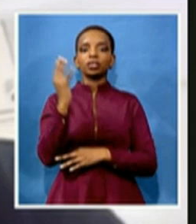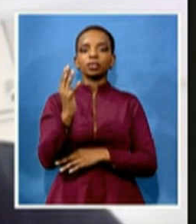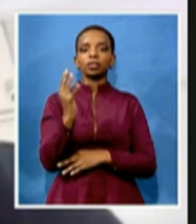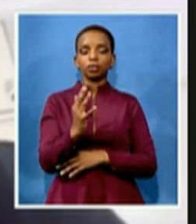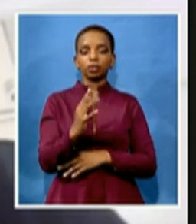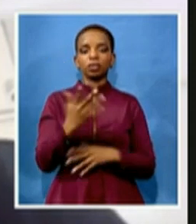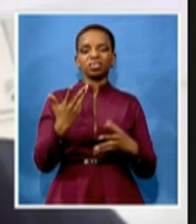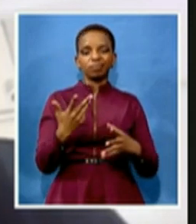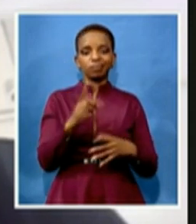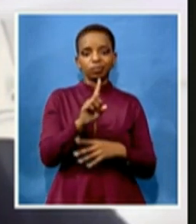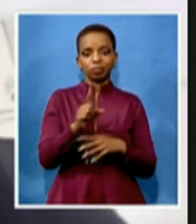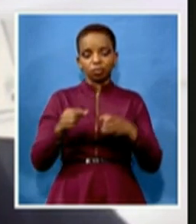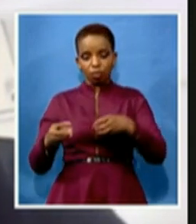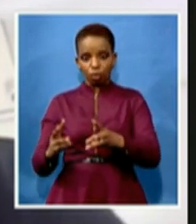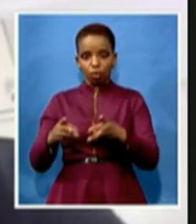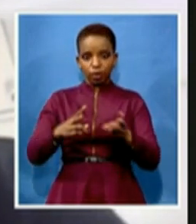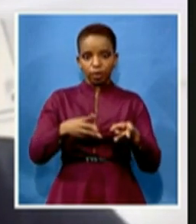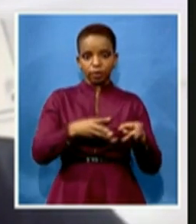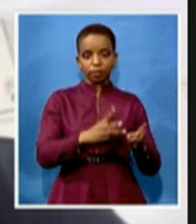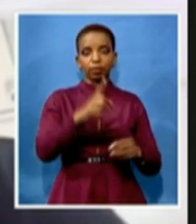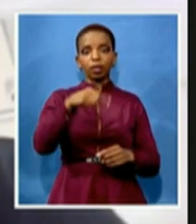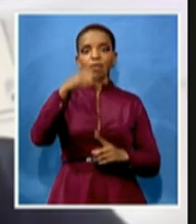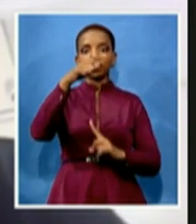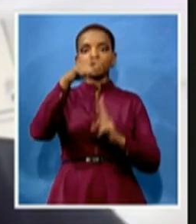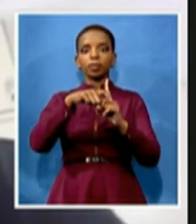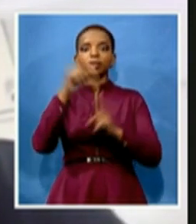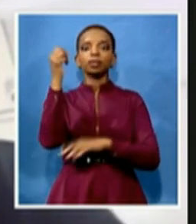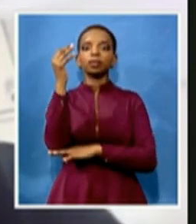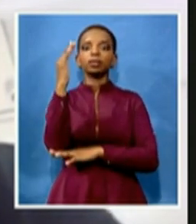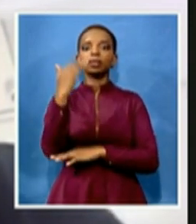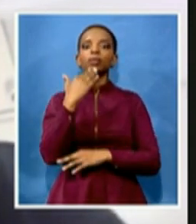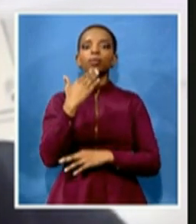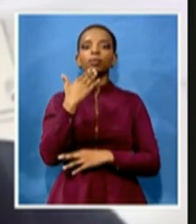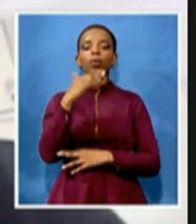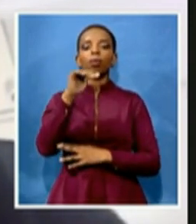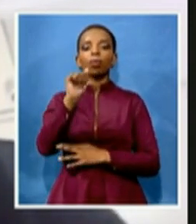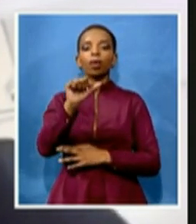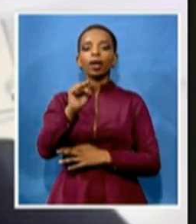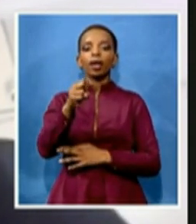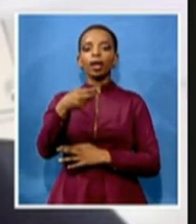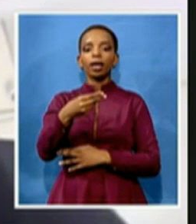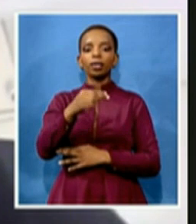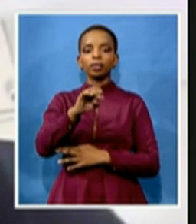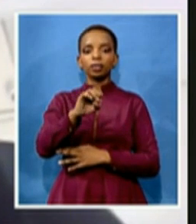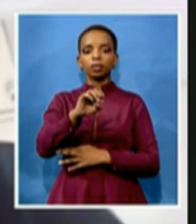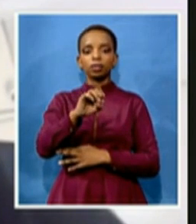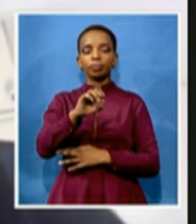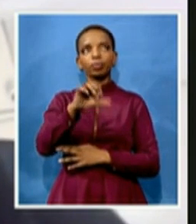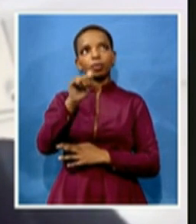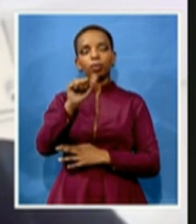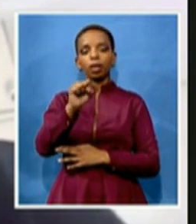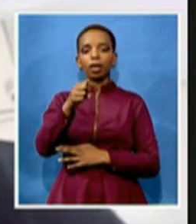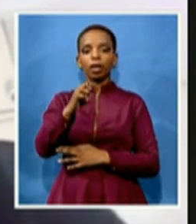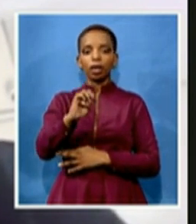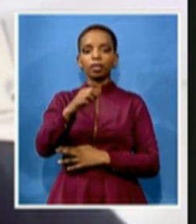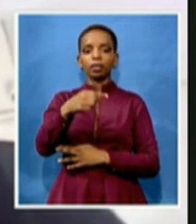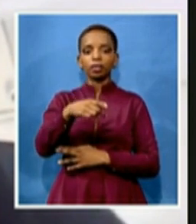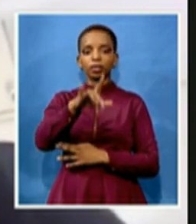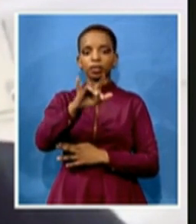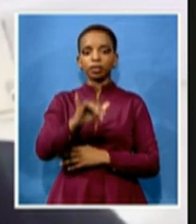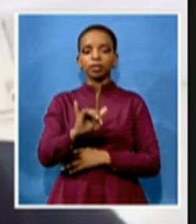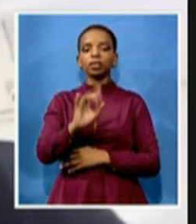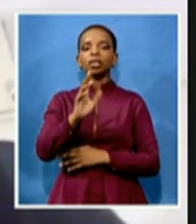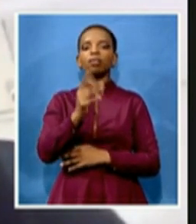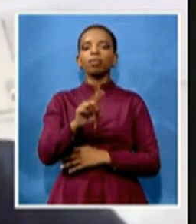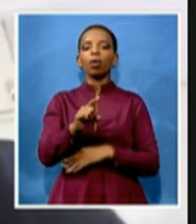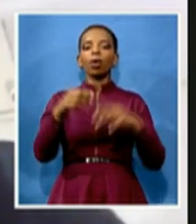be Ashley Theophanides, who's going to do the presentation on the Business for South Africa model. I'll ask Barry Charles to be